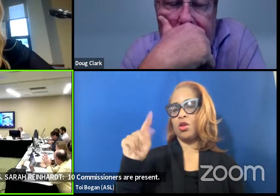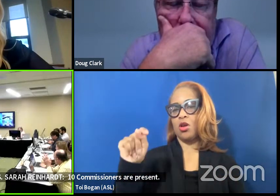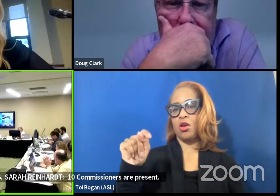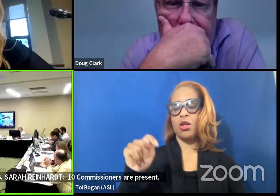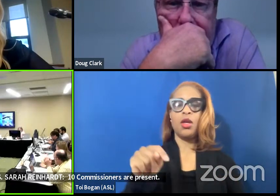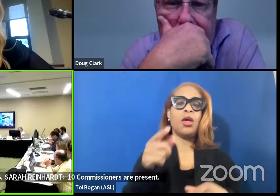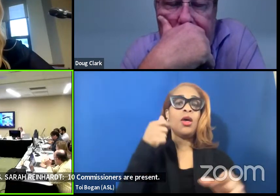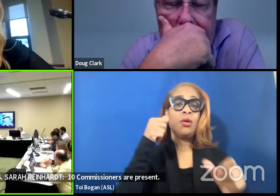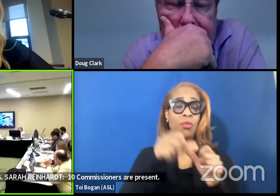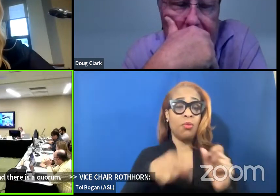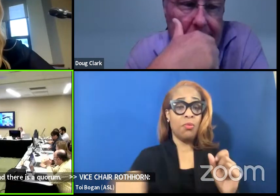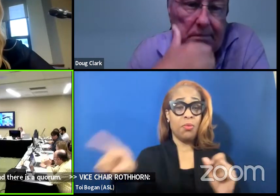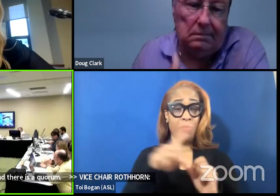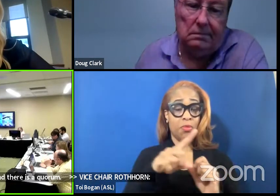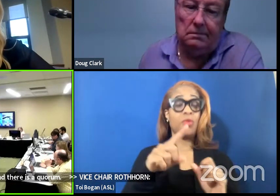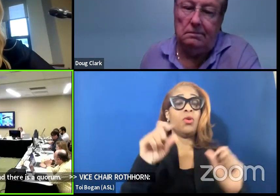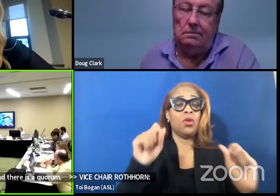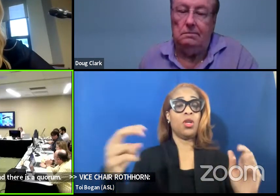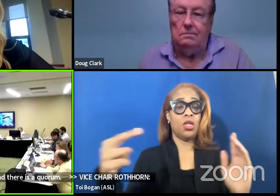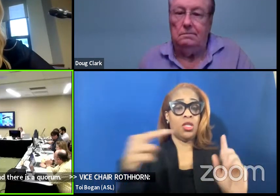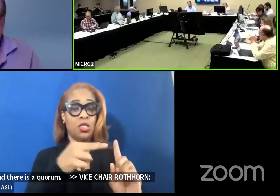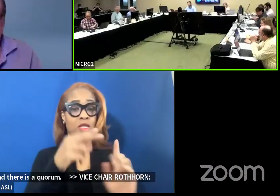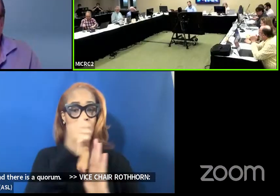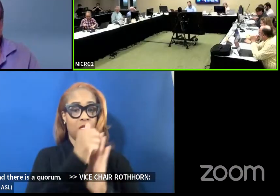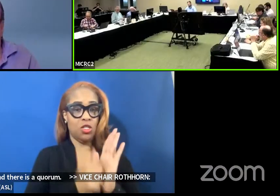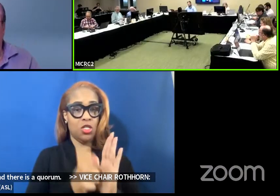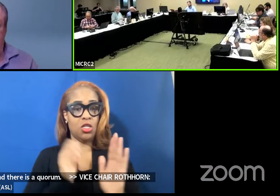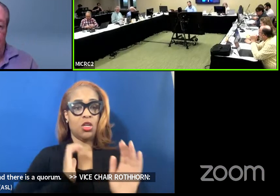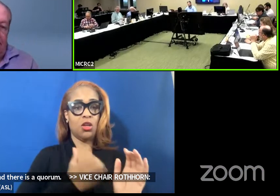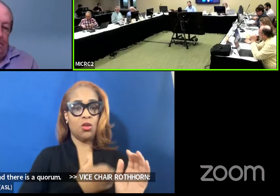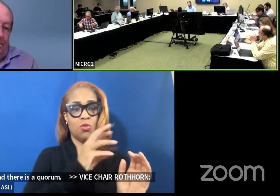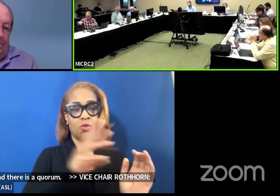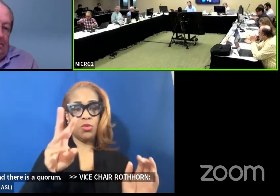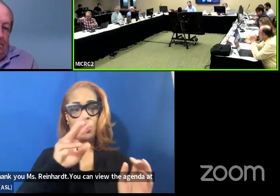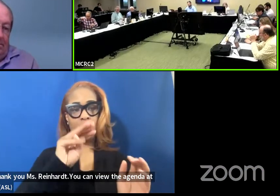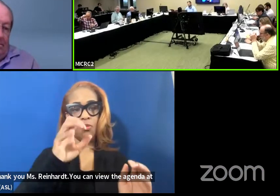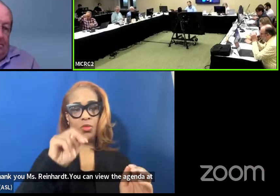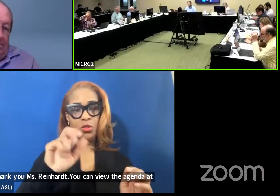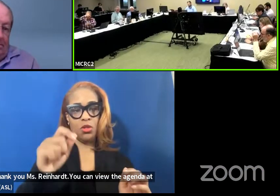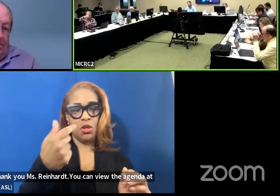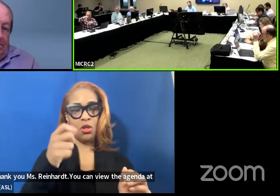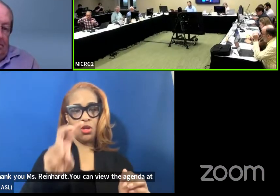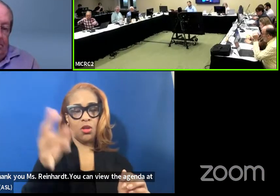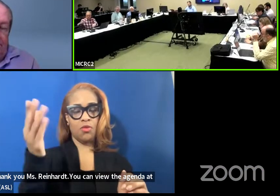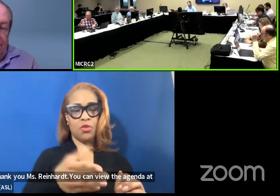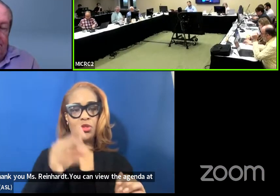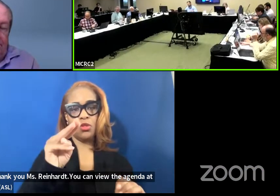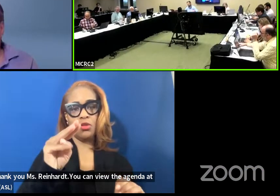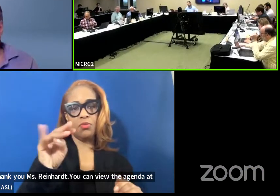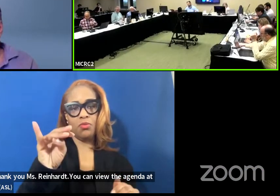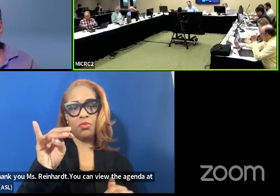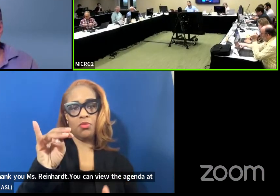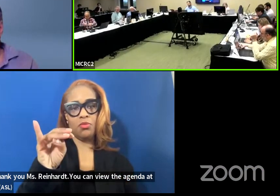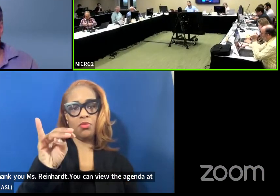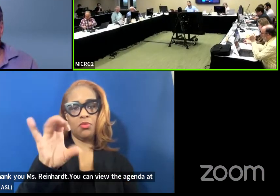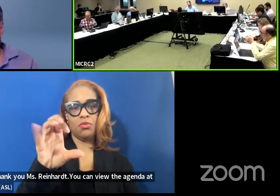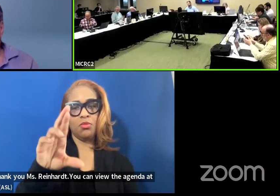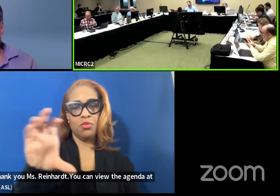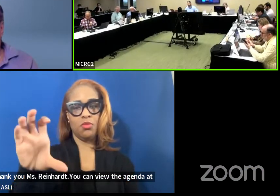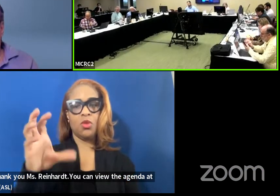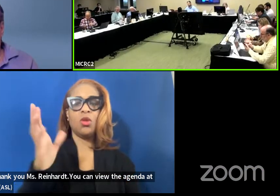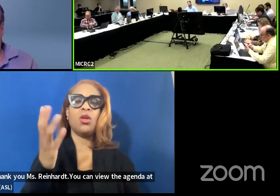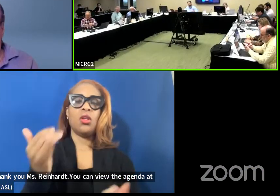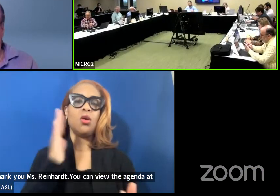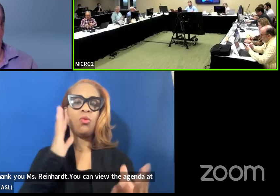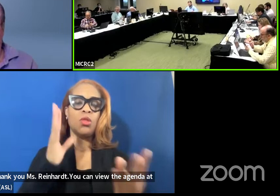as a reminder to the public watching you can view the agenda at michigan.gov forward slash micrc i will now entertain a motion to approve the